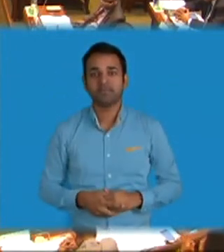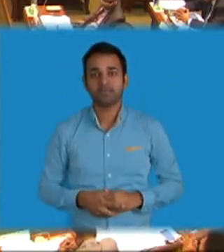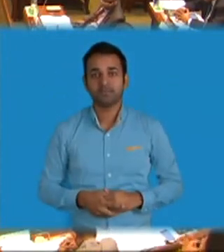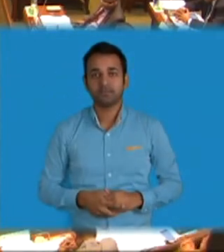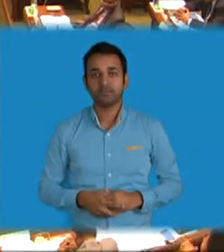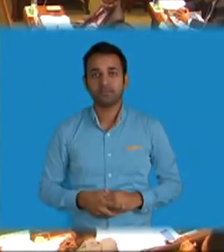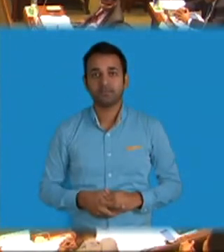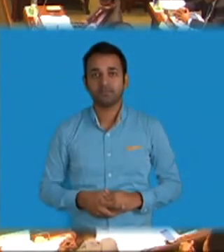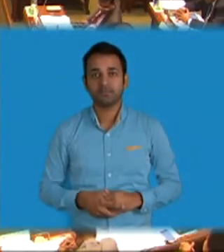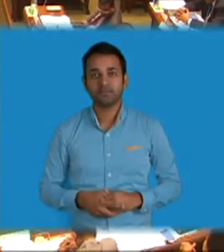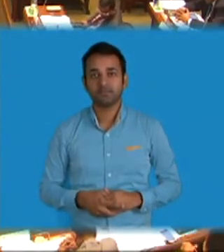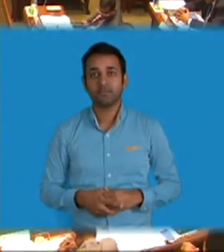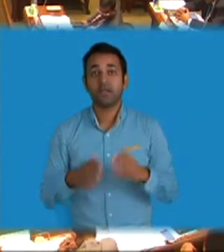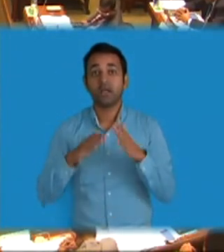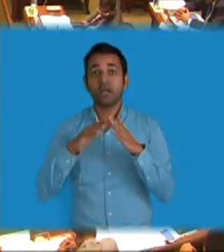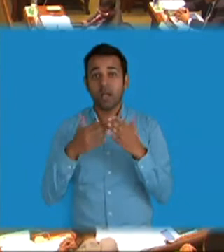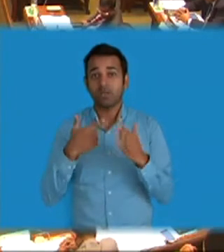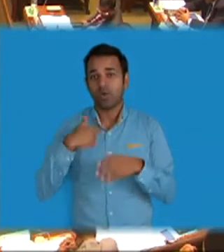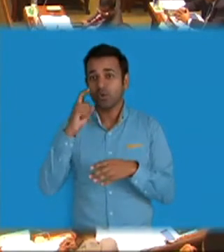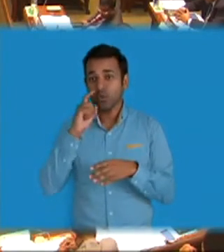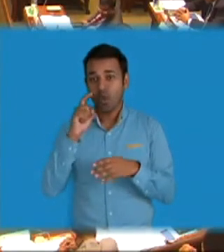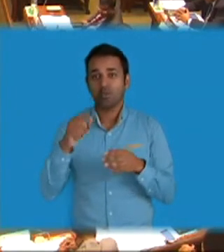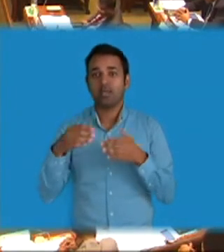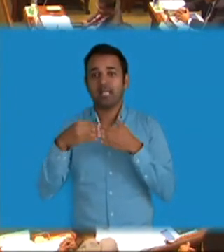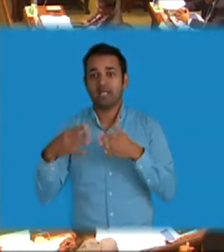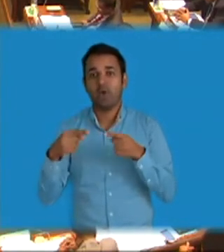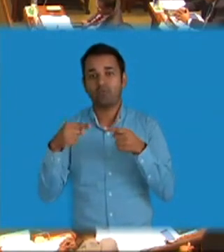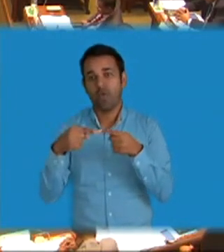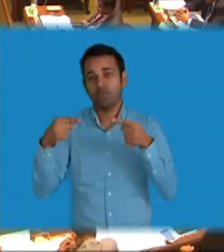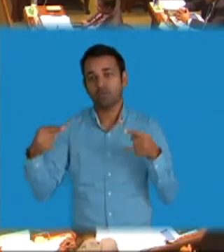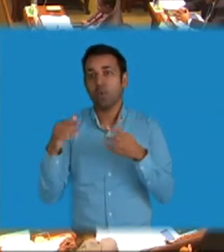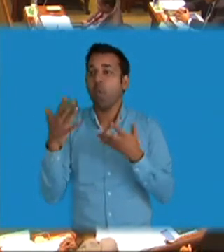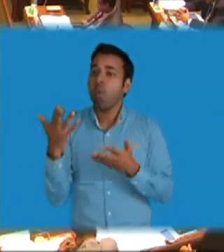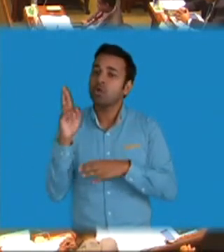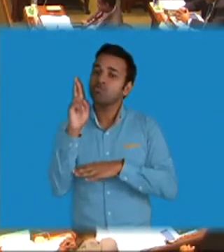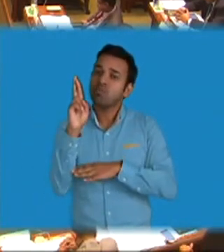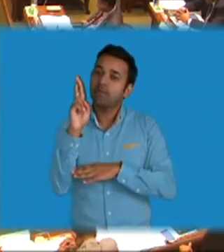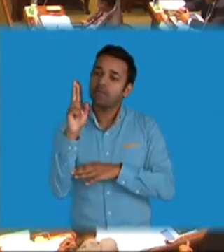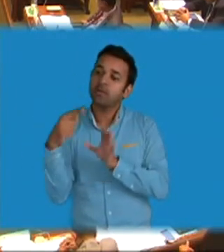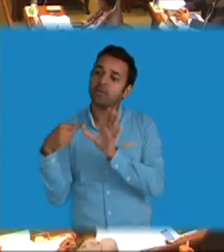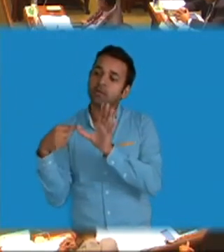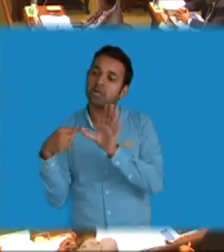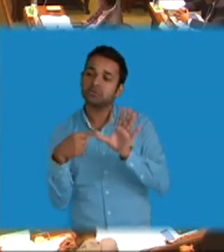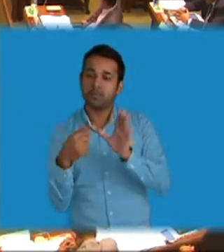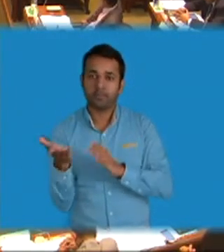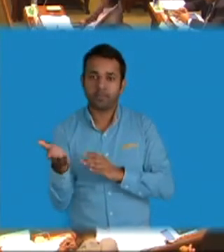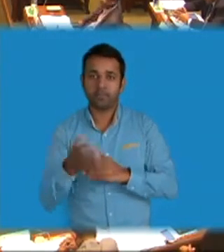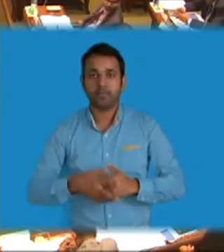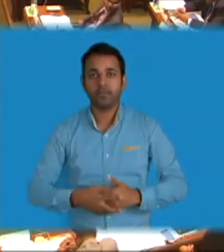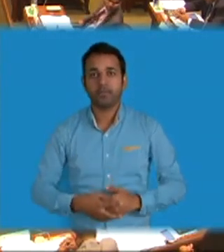Thank you. I now call on the Leader of Opposition or her designate to deliver their response.